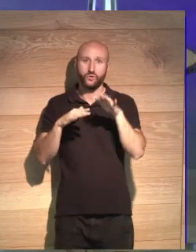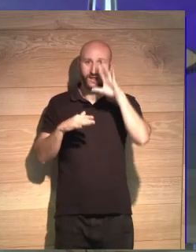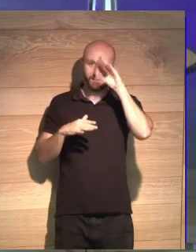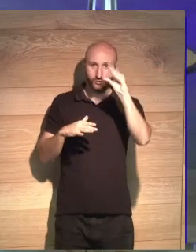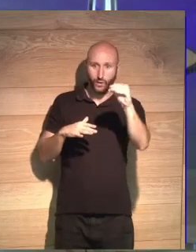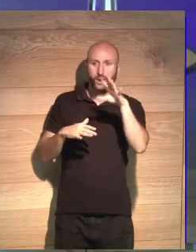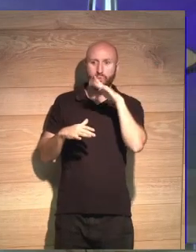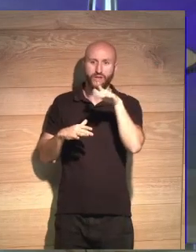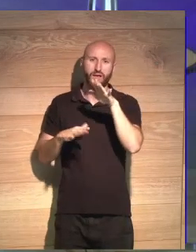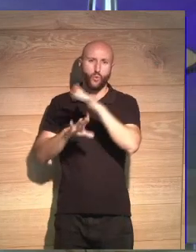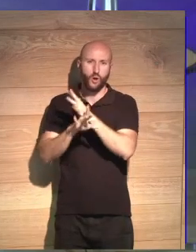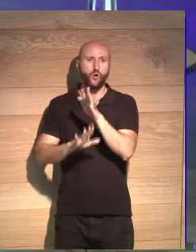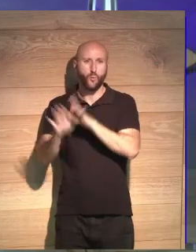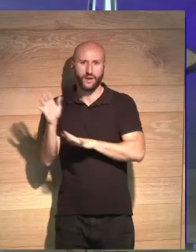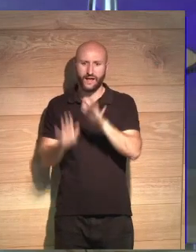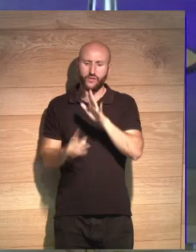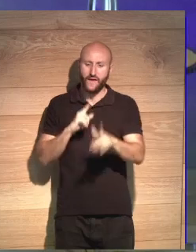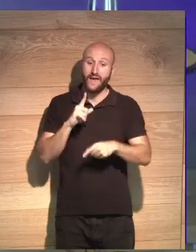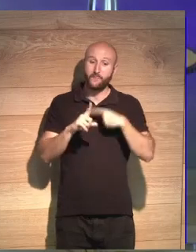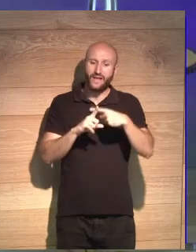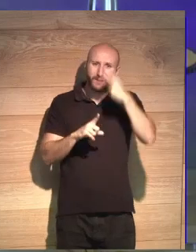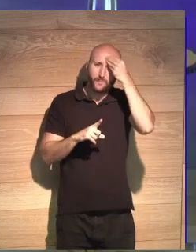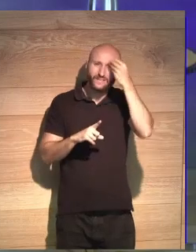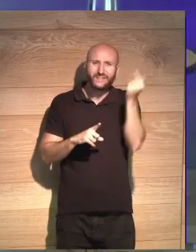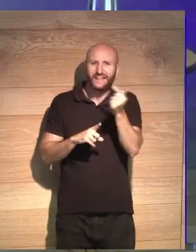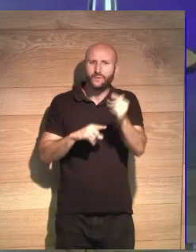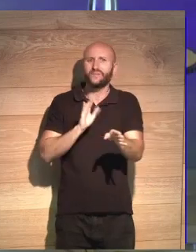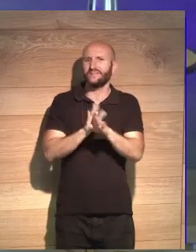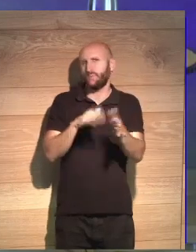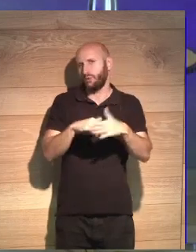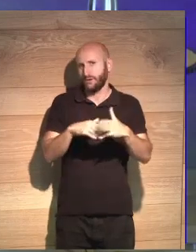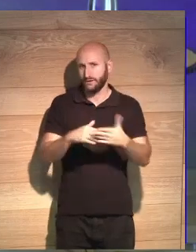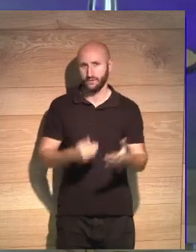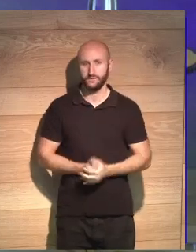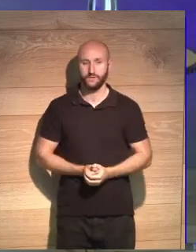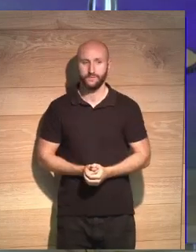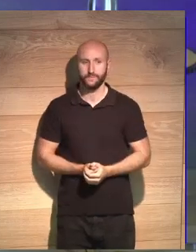what do you think of this stigma?